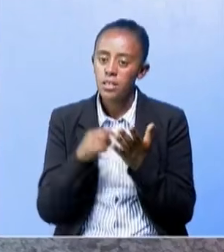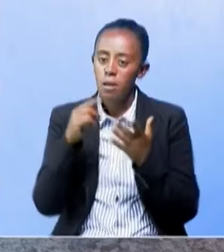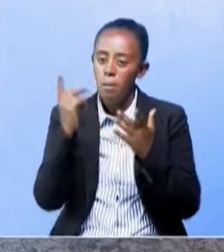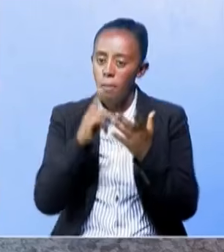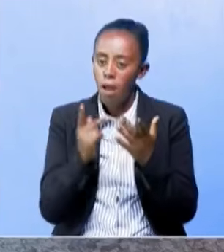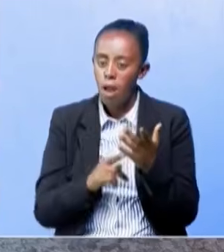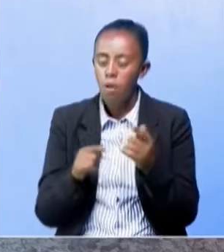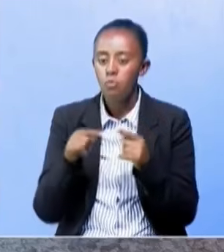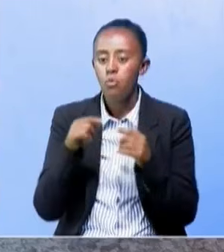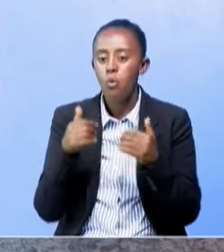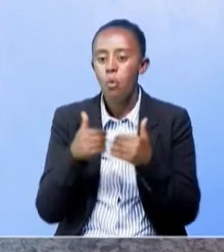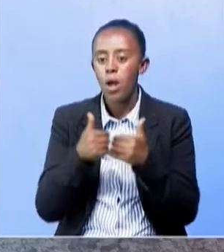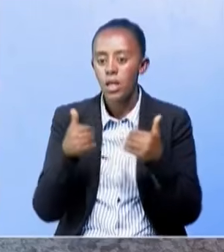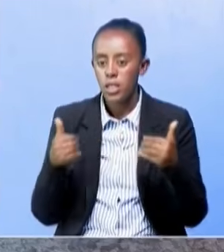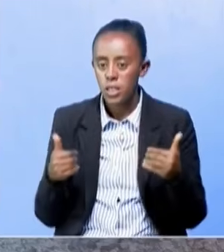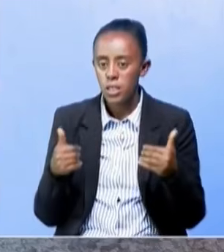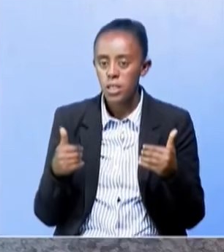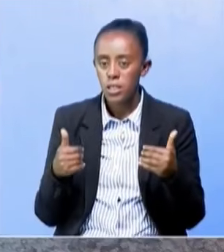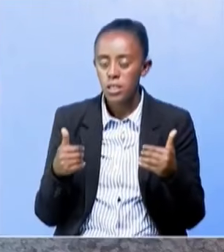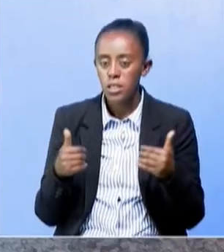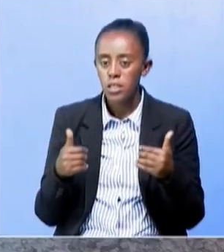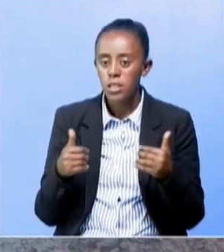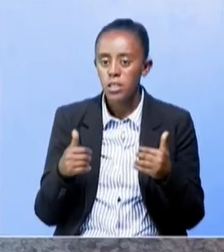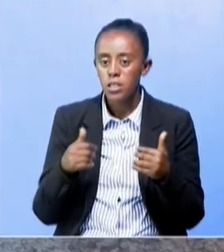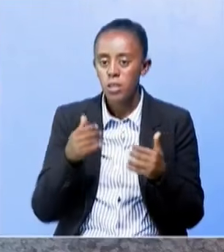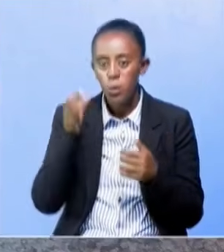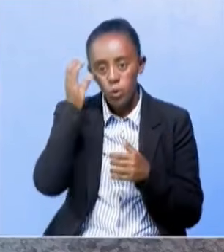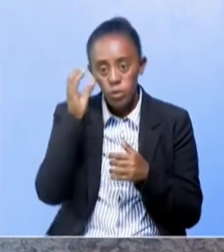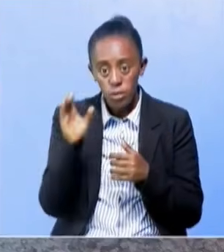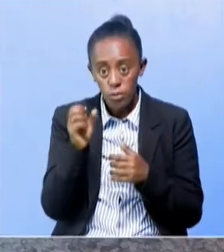going to identify the concepts of